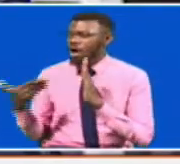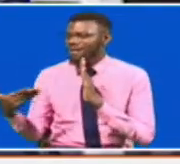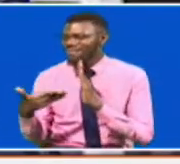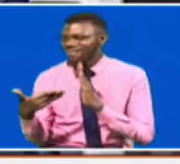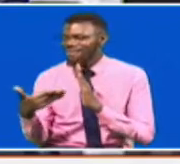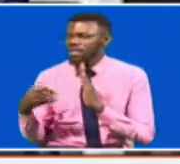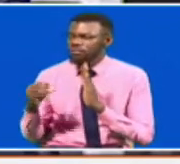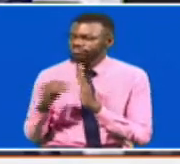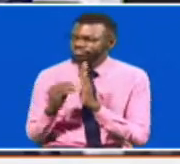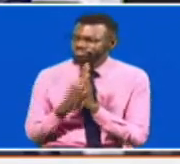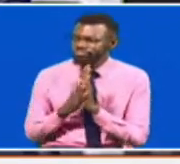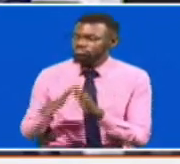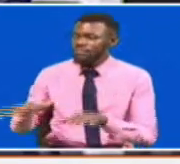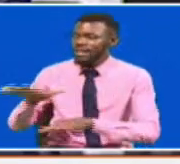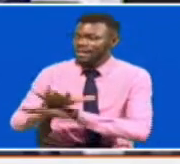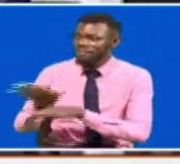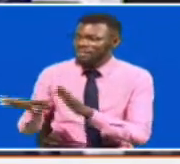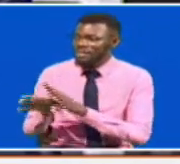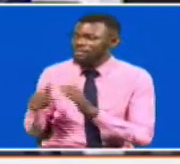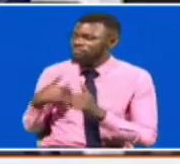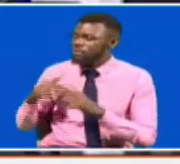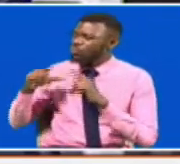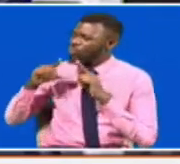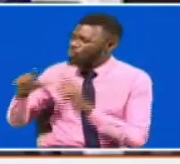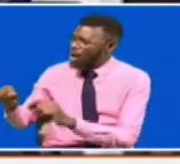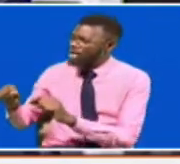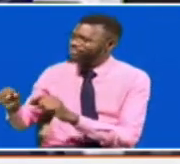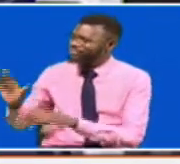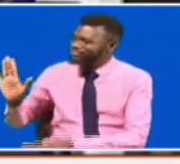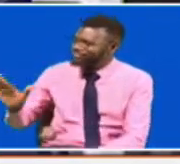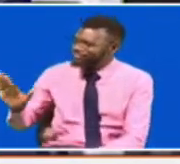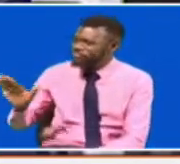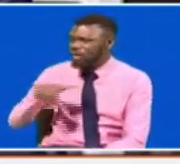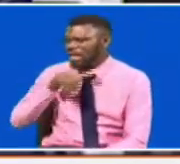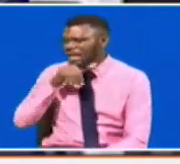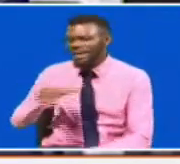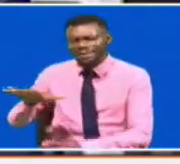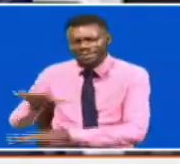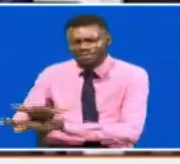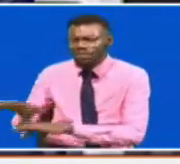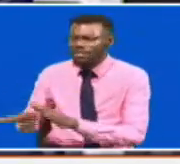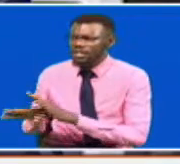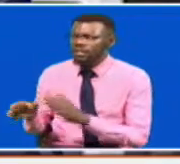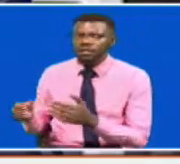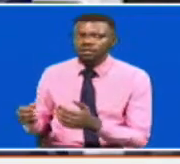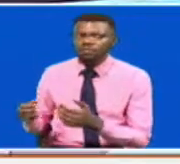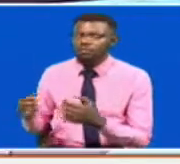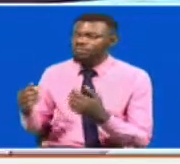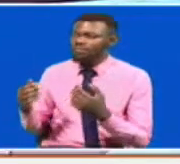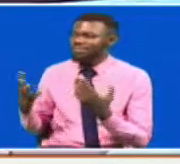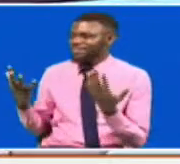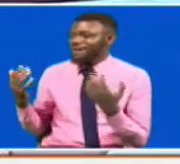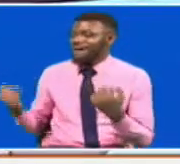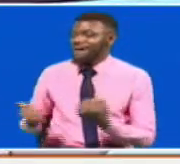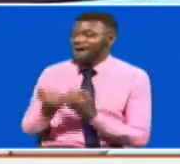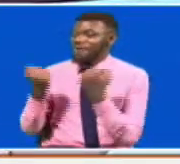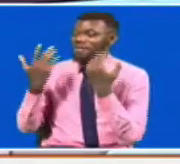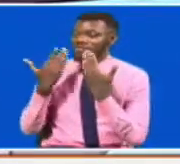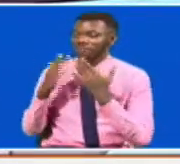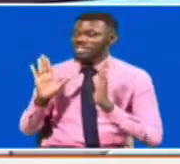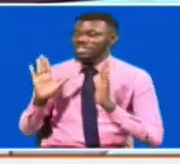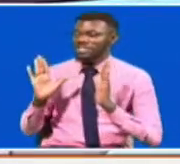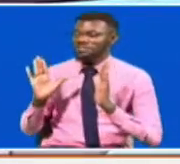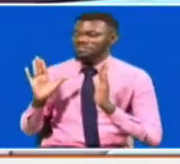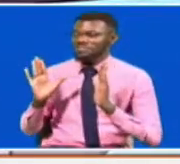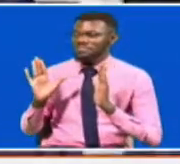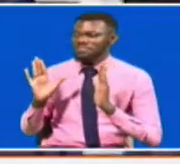practically everything I told Baba before the elections, everything came to pass. Okay. Everything. It